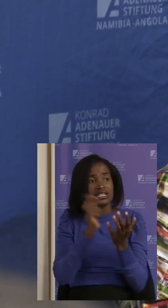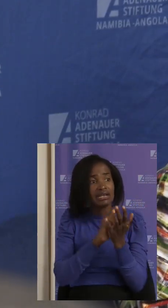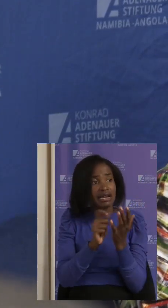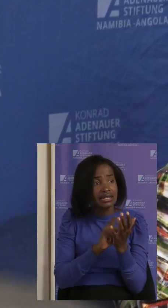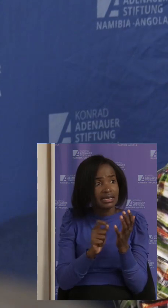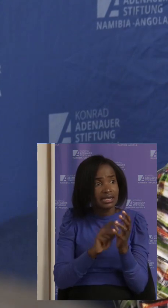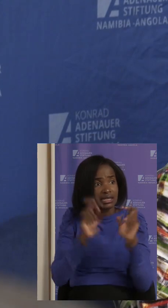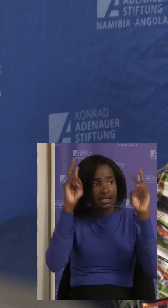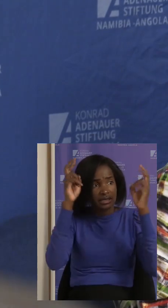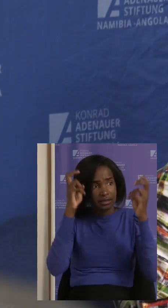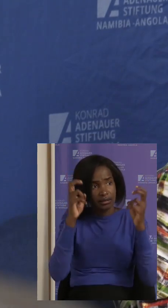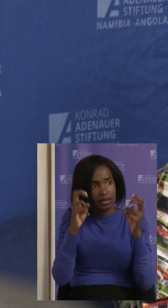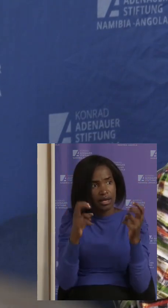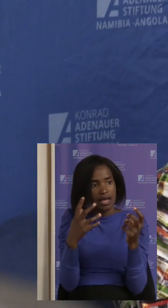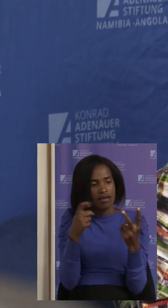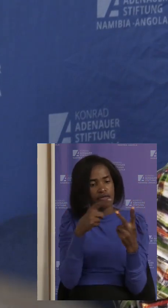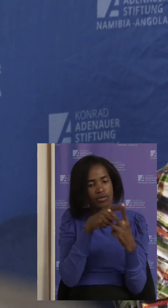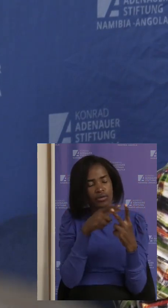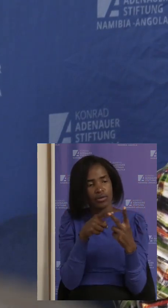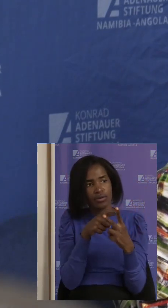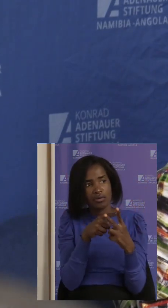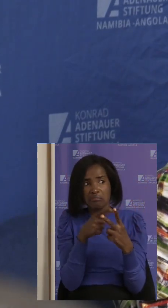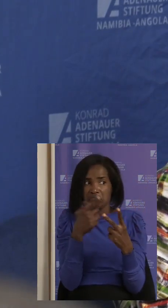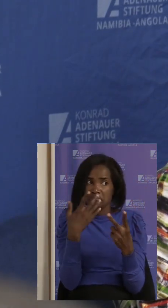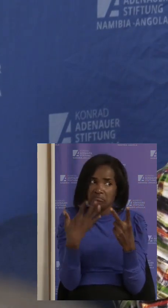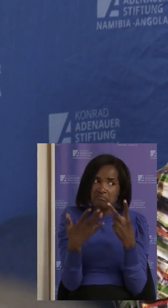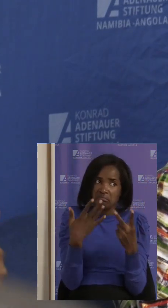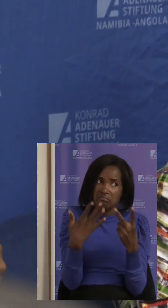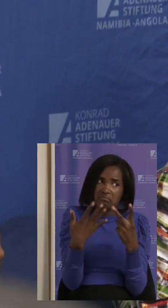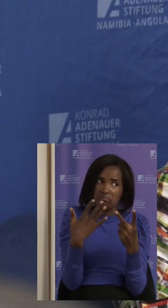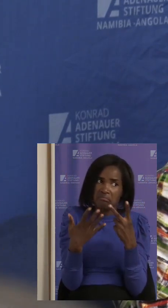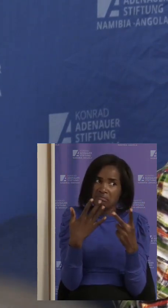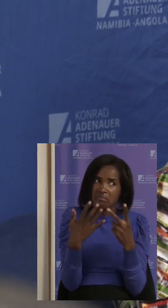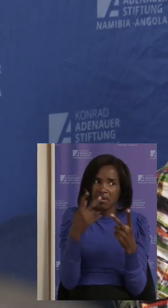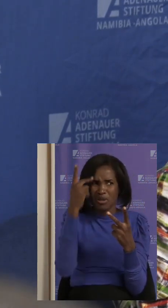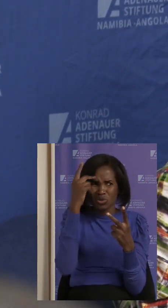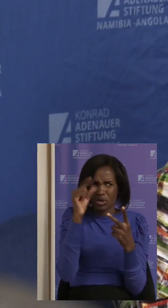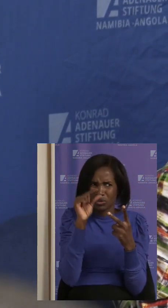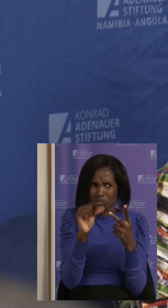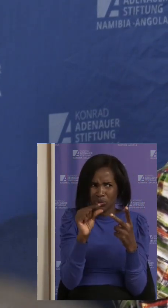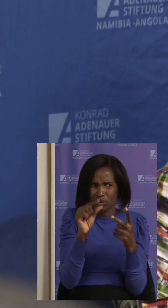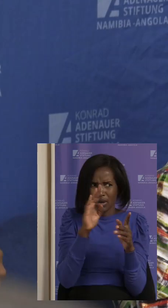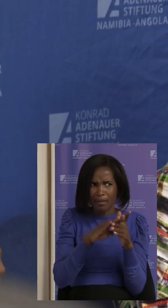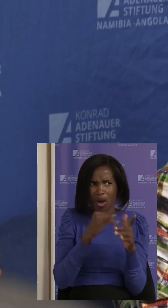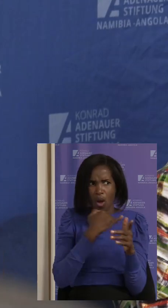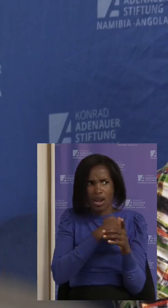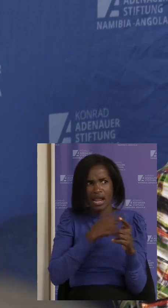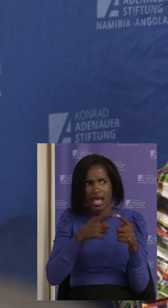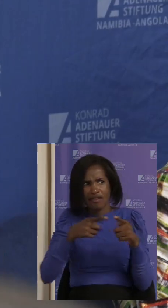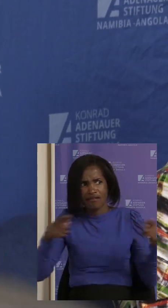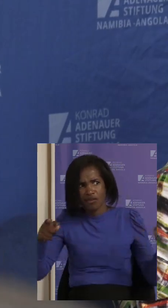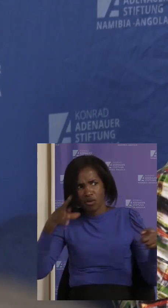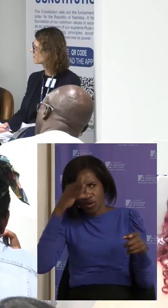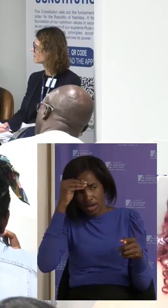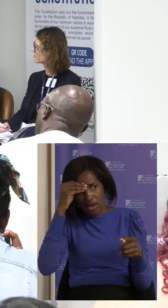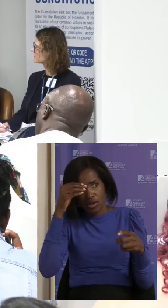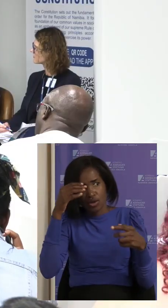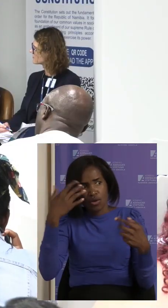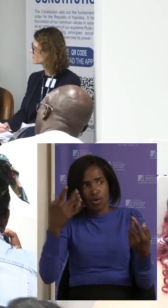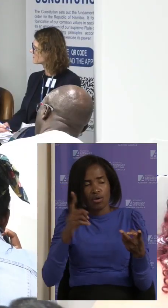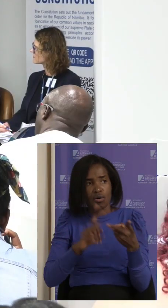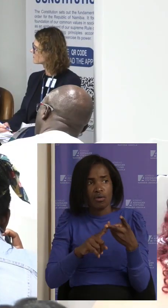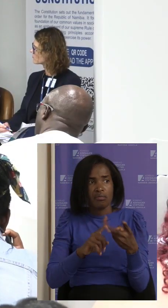chapter, there are two issues there, whether he's having a very little knowledge about lifelong learning, or he was maybe coming